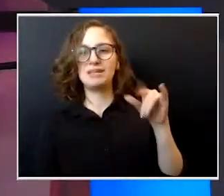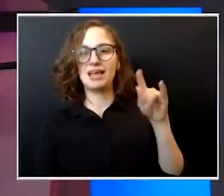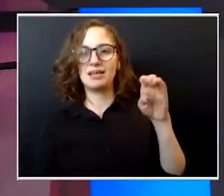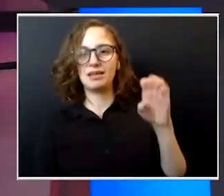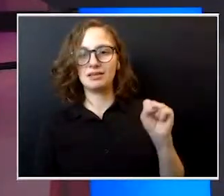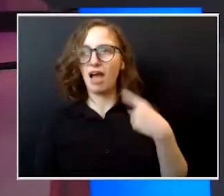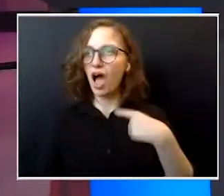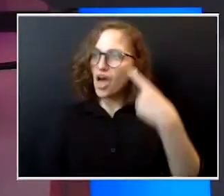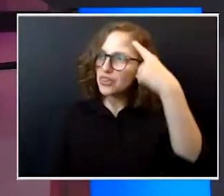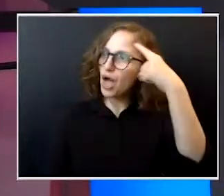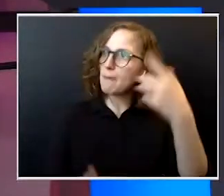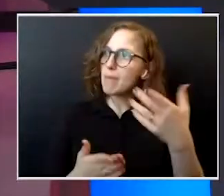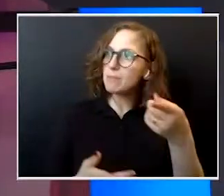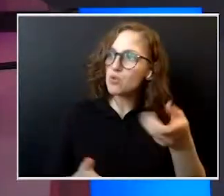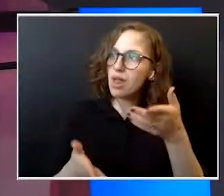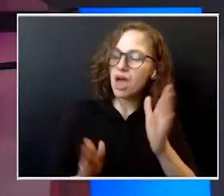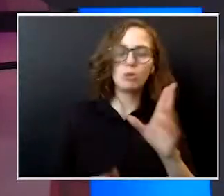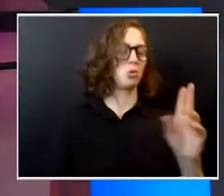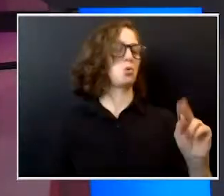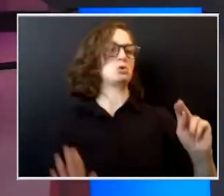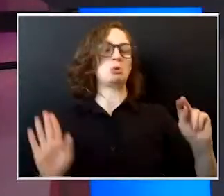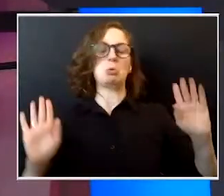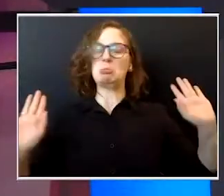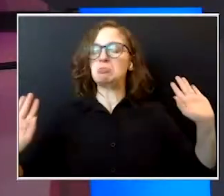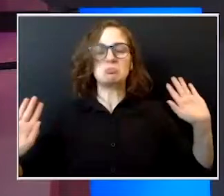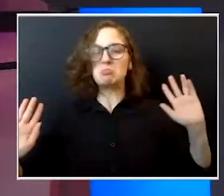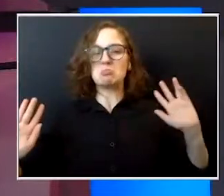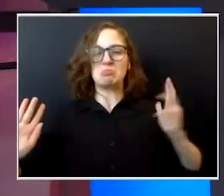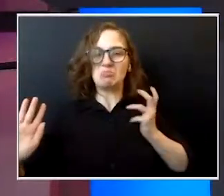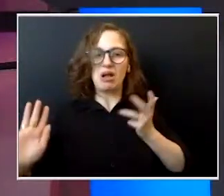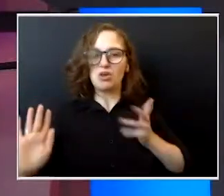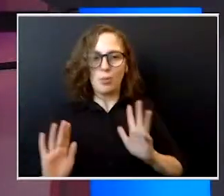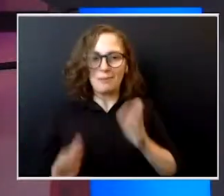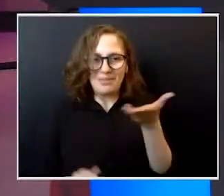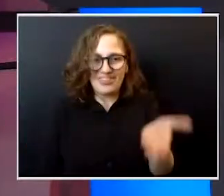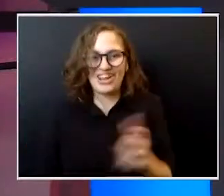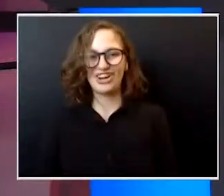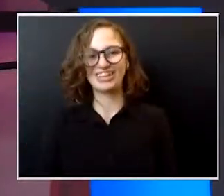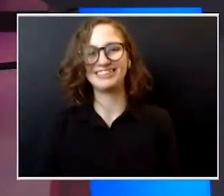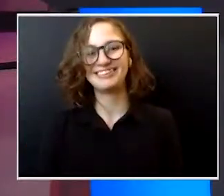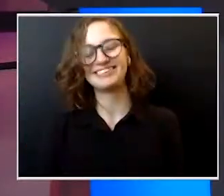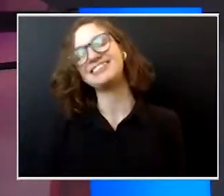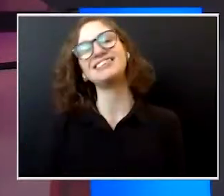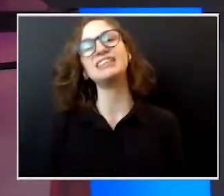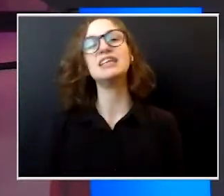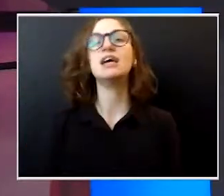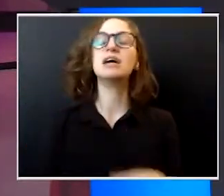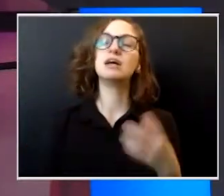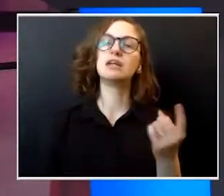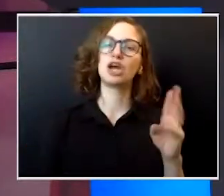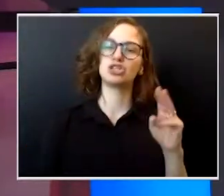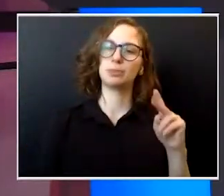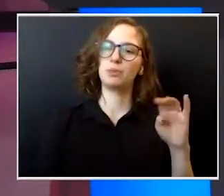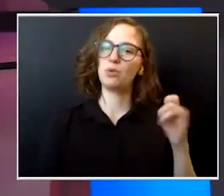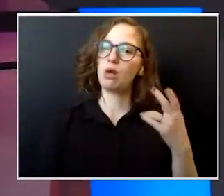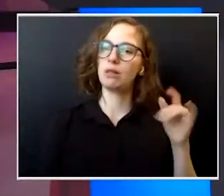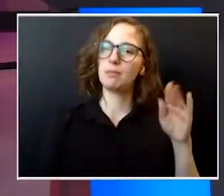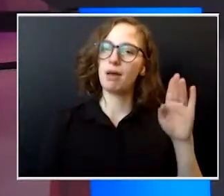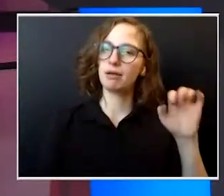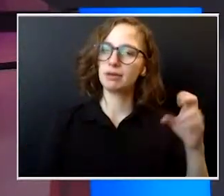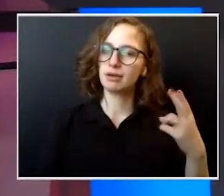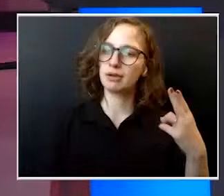or I wouldn't have been able to handle that. Yeah. Wow. Dr. Muehlbach, is it important to you as a